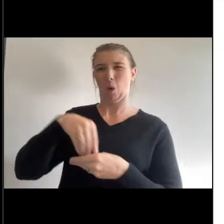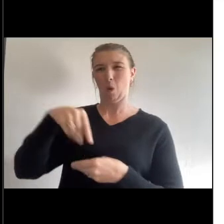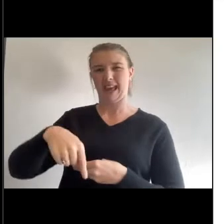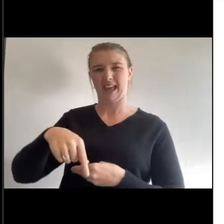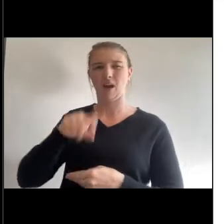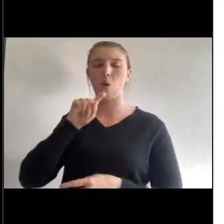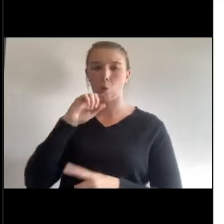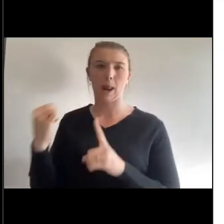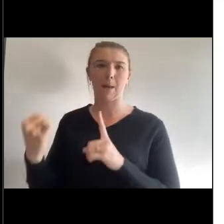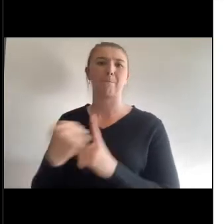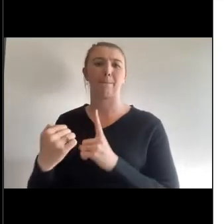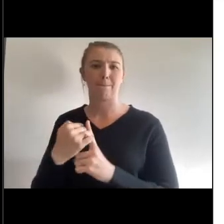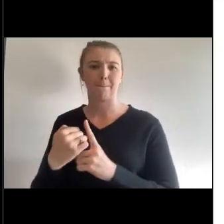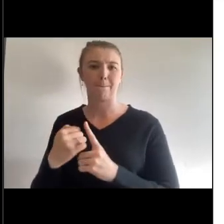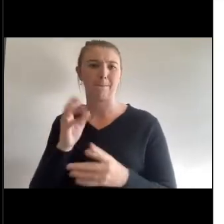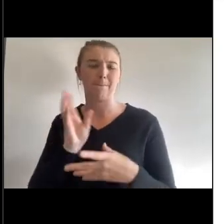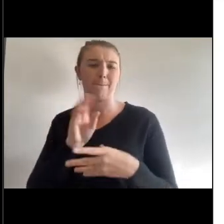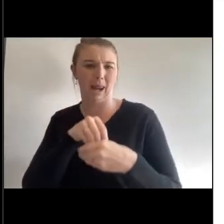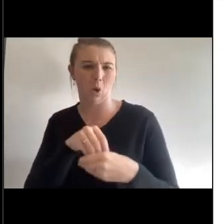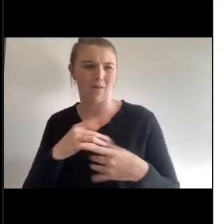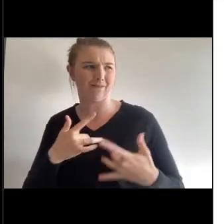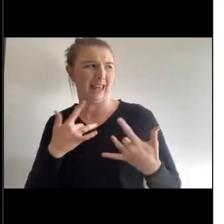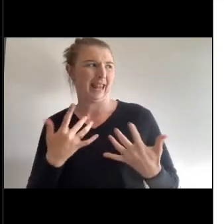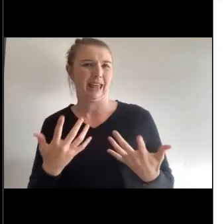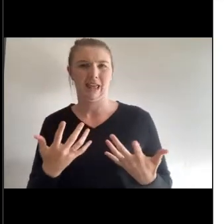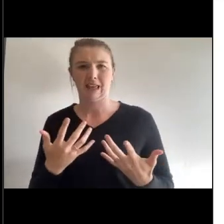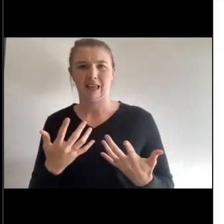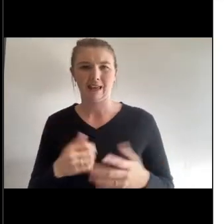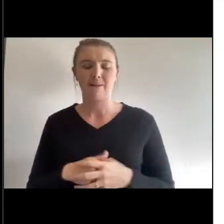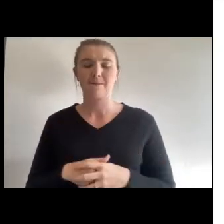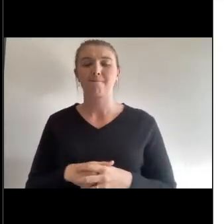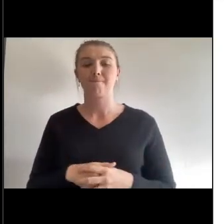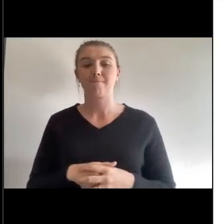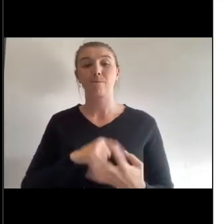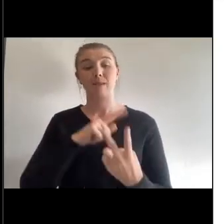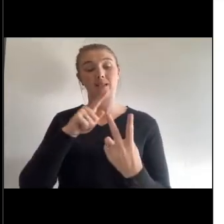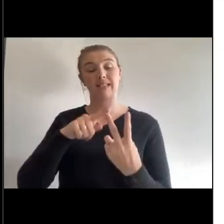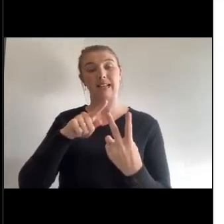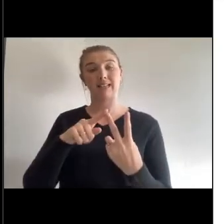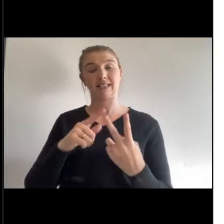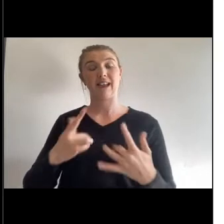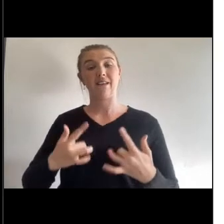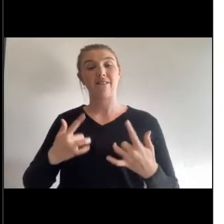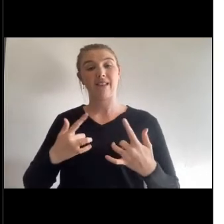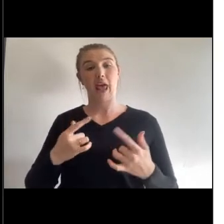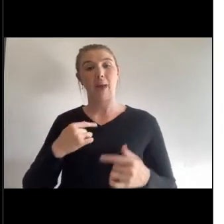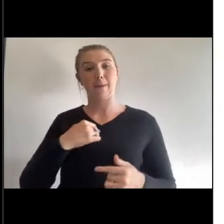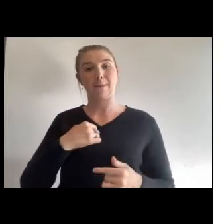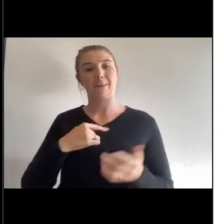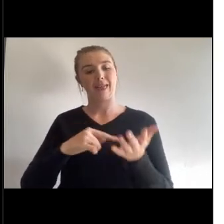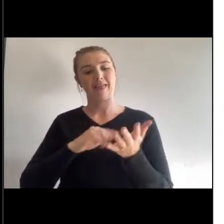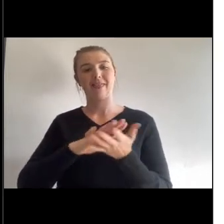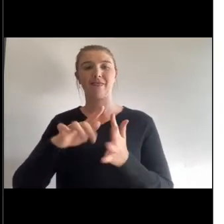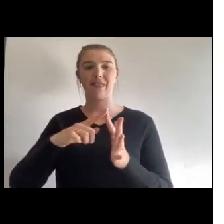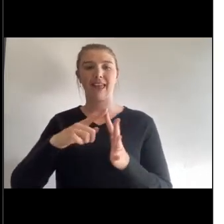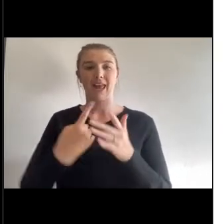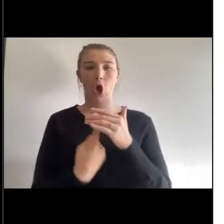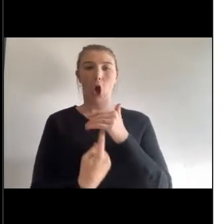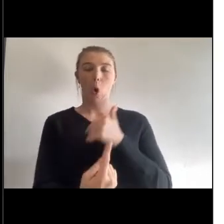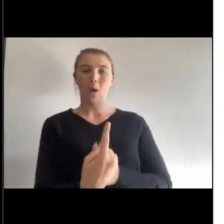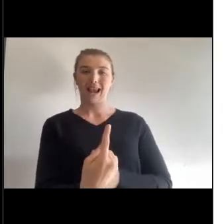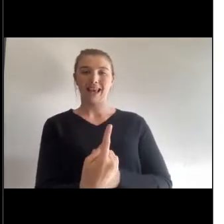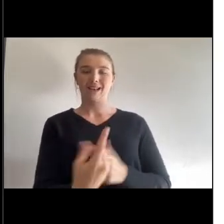sometimes gets in the way of belonging is when you're feel like you're the only. And what do I mean by that? Like the only woman in a